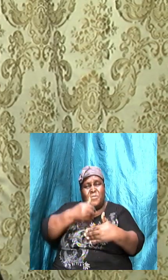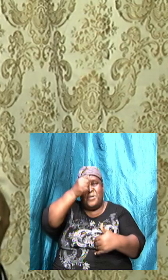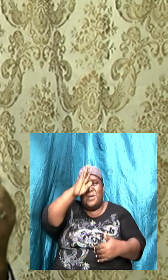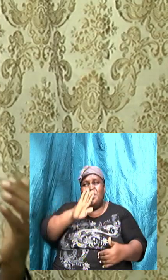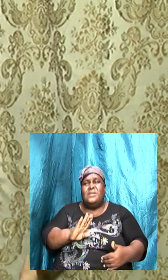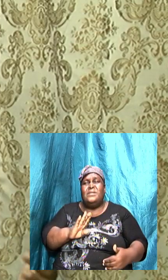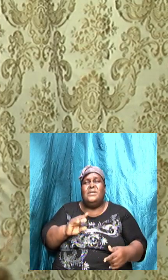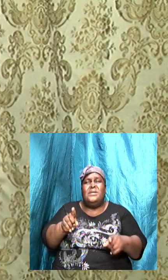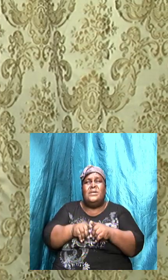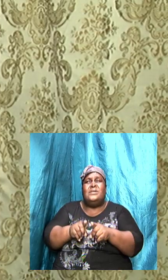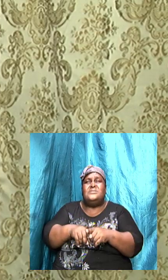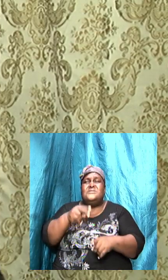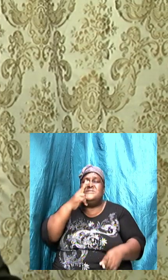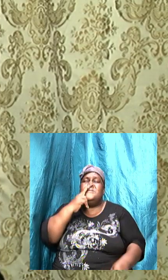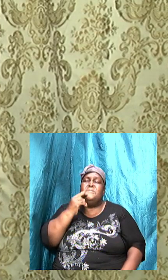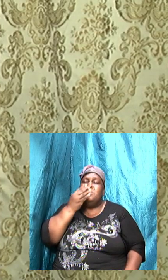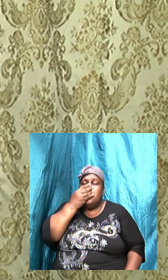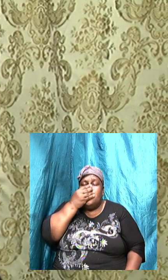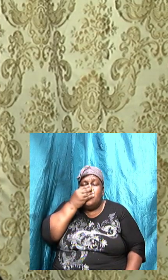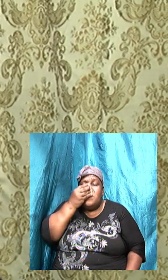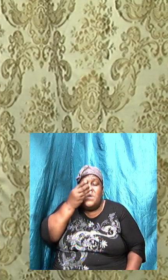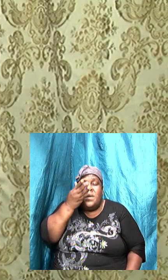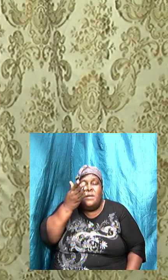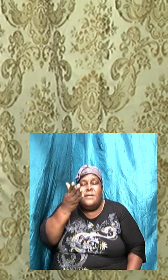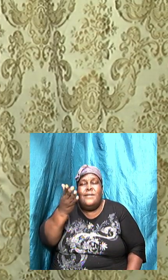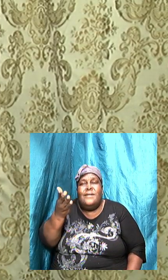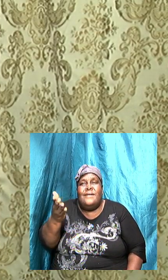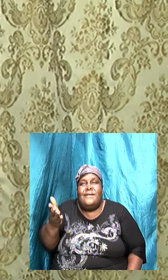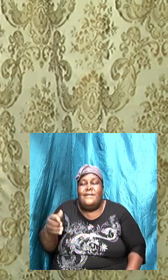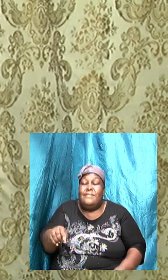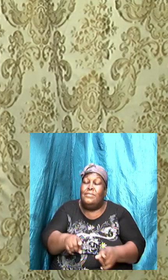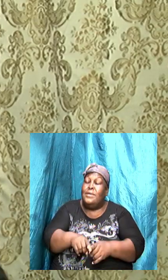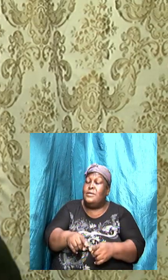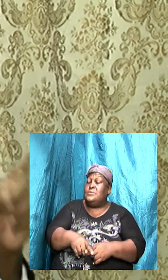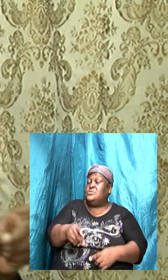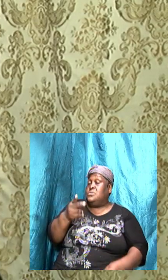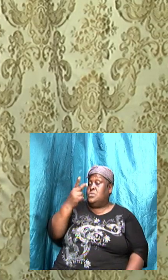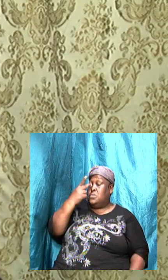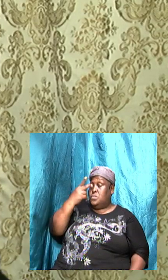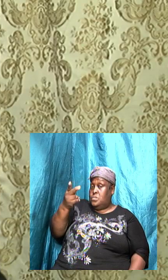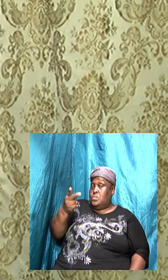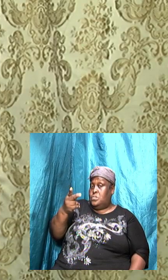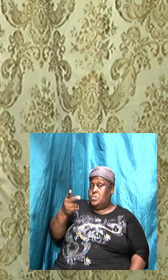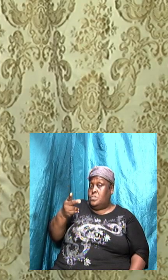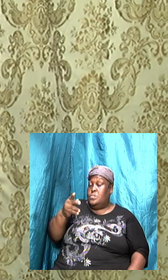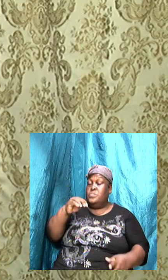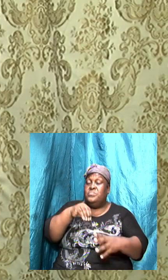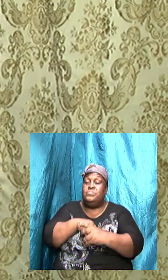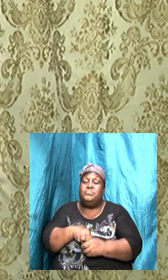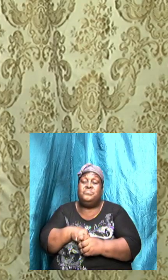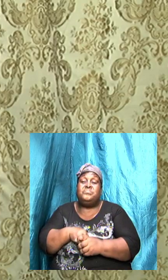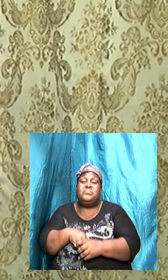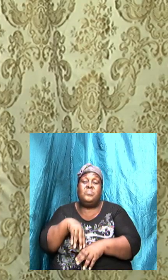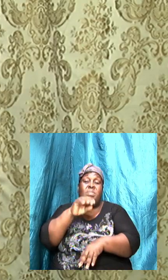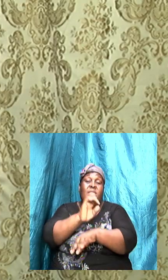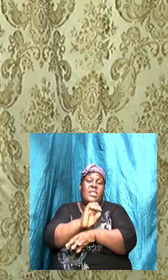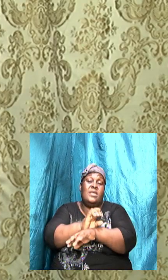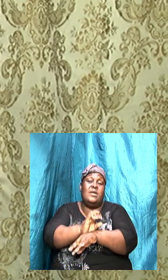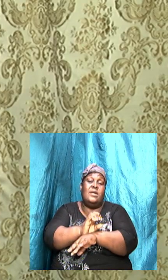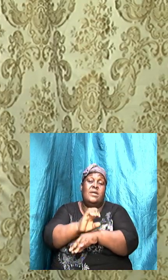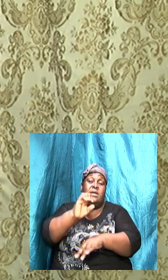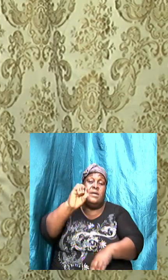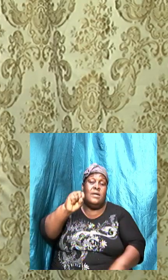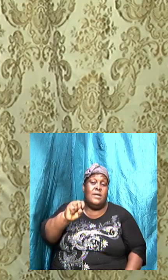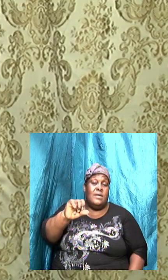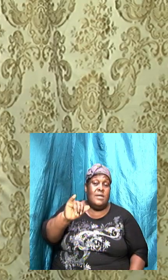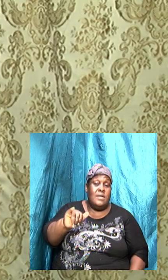sweet smelling savor, with no doubt. And if we look as we did in the church at Smyrna,